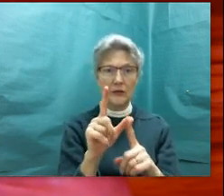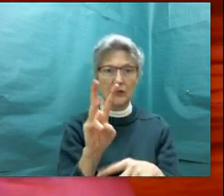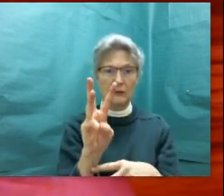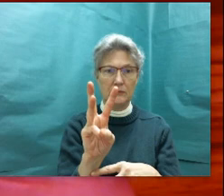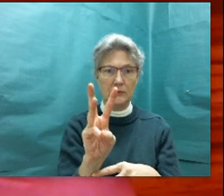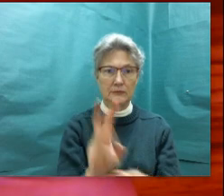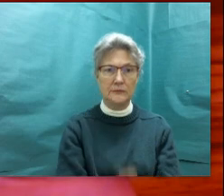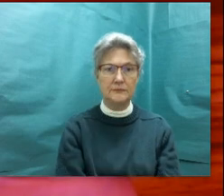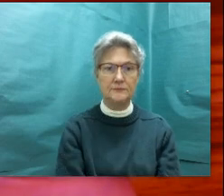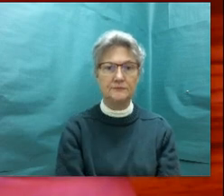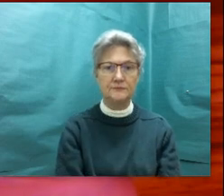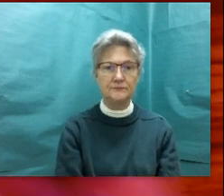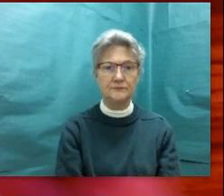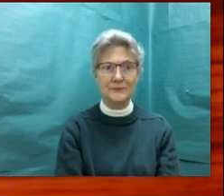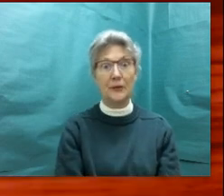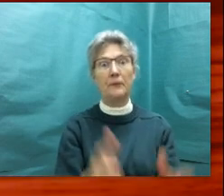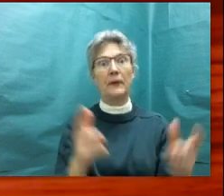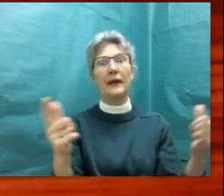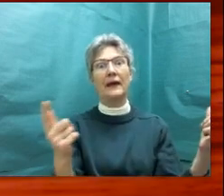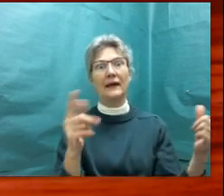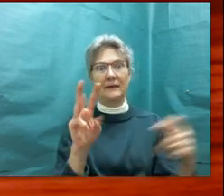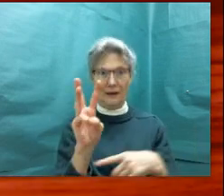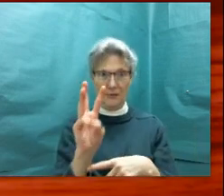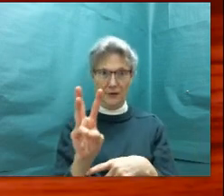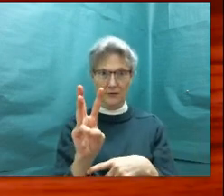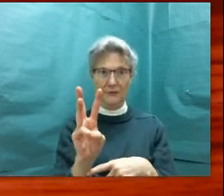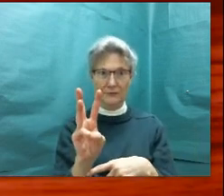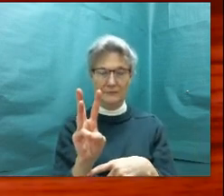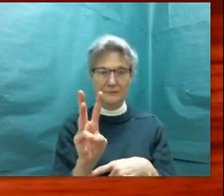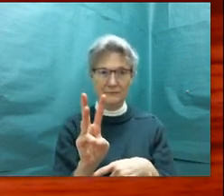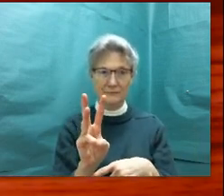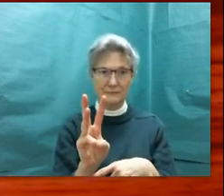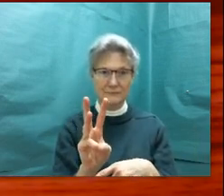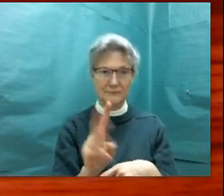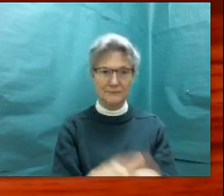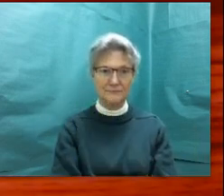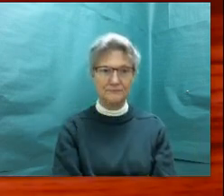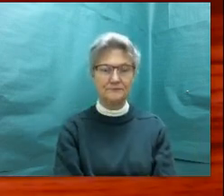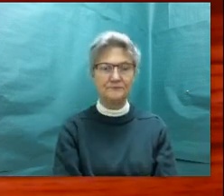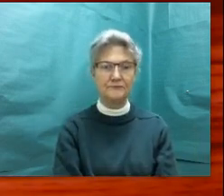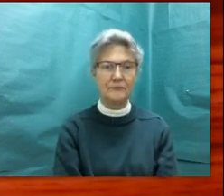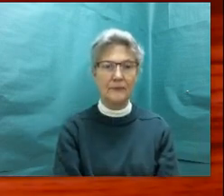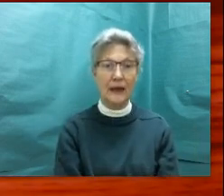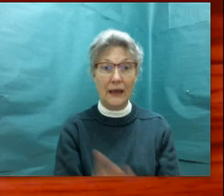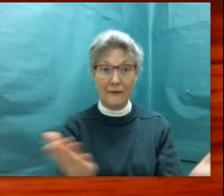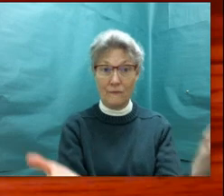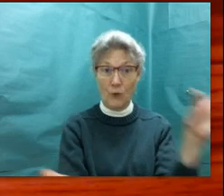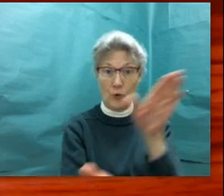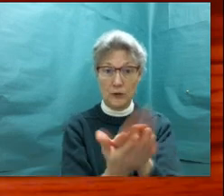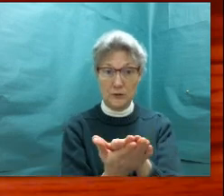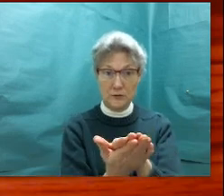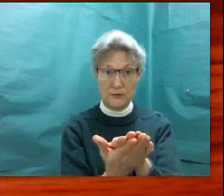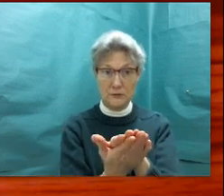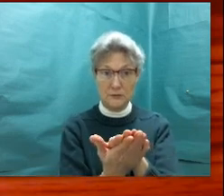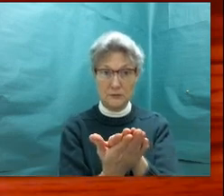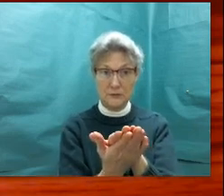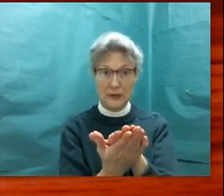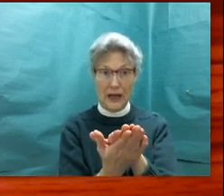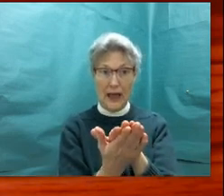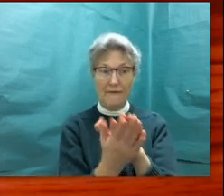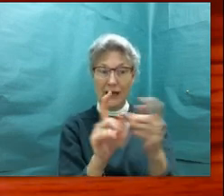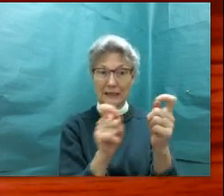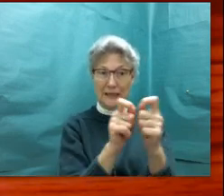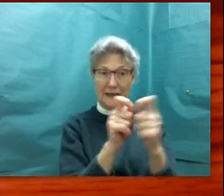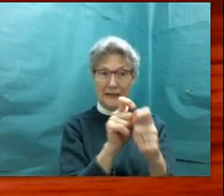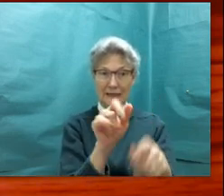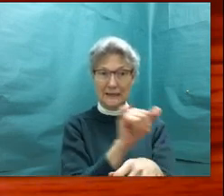W. It's a very big W. So if I'm able to fold this across a line and I have exactly